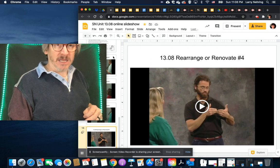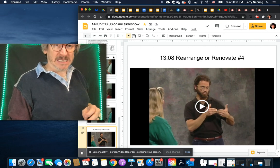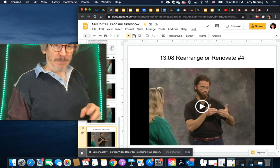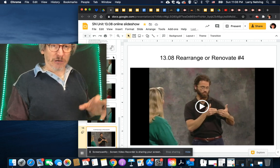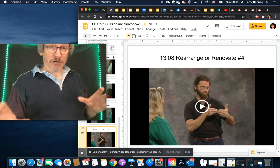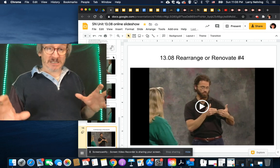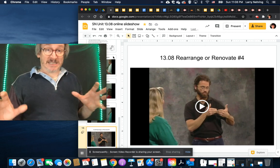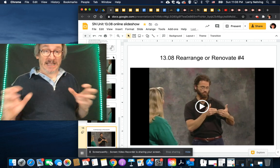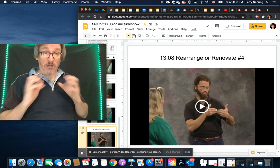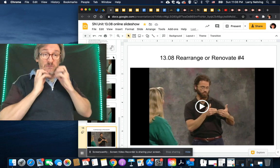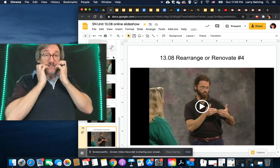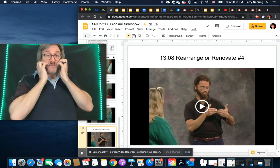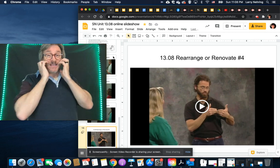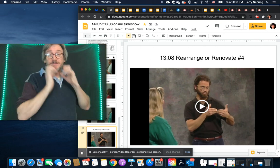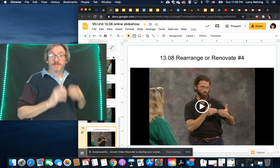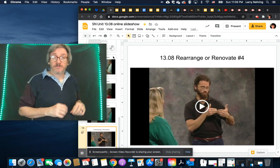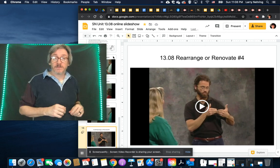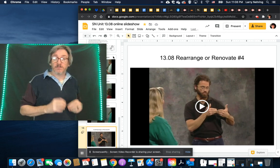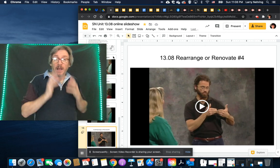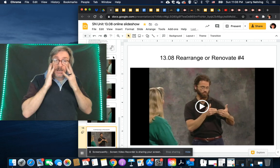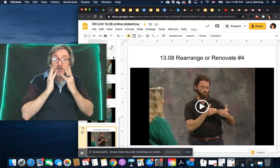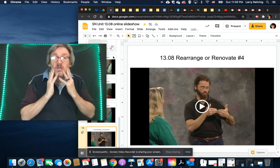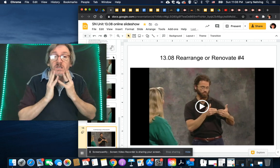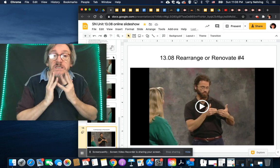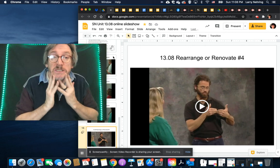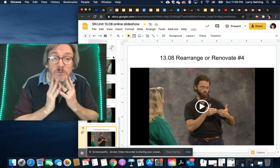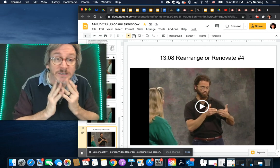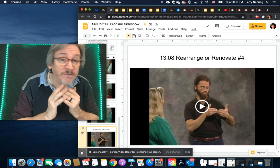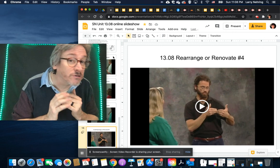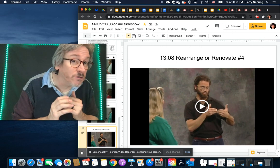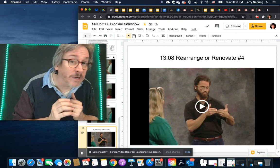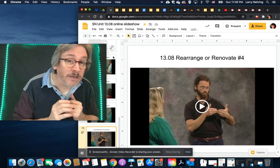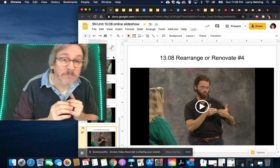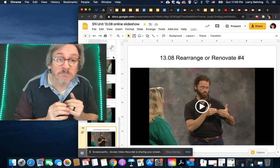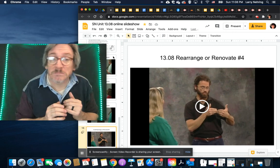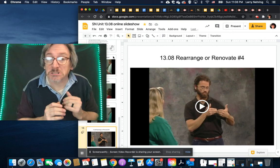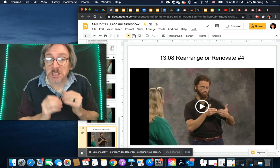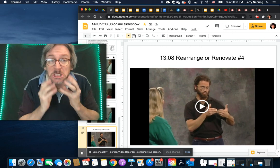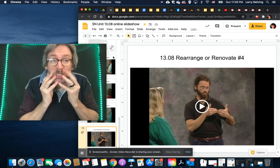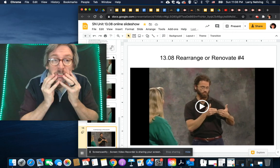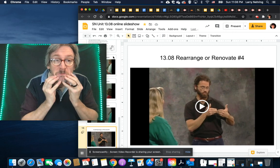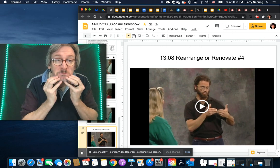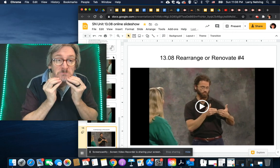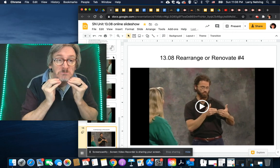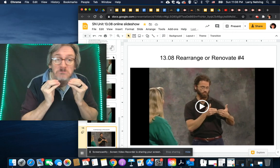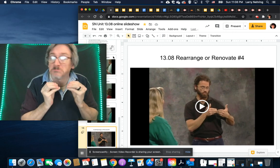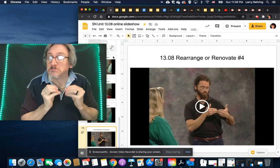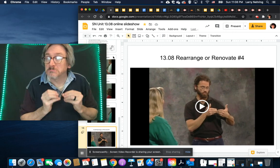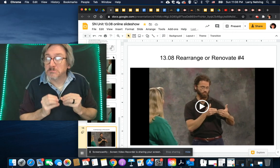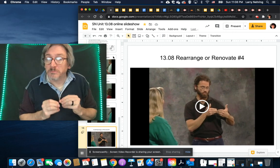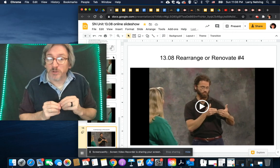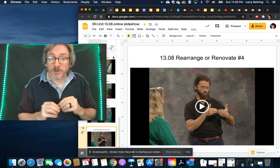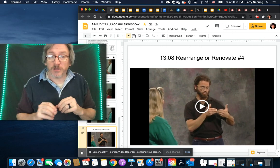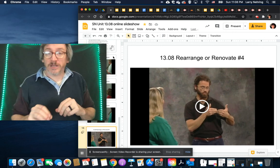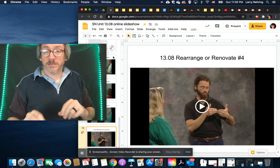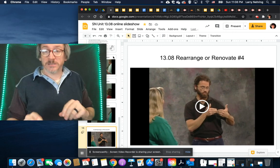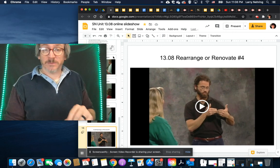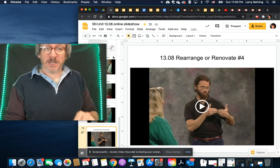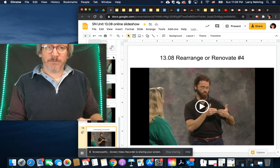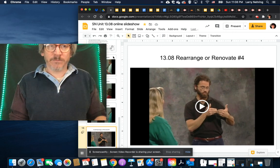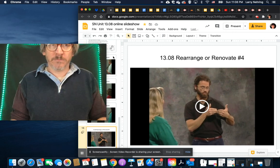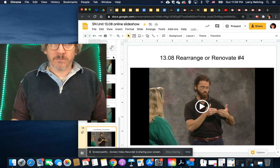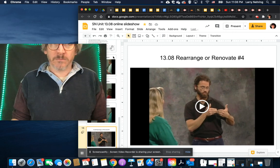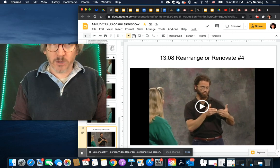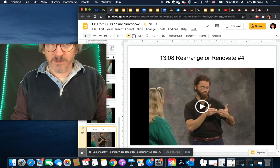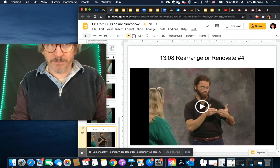he's got his beard is taking over his face. Mine will never grow in. It's kind of like puberty will hit in